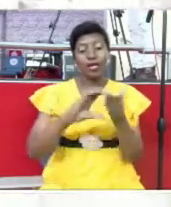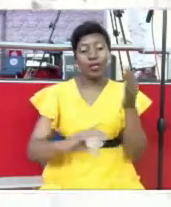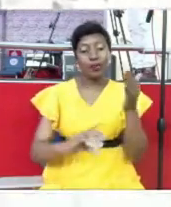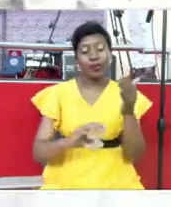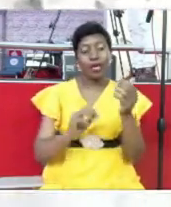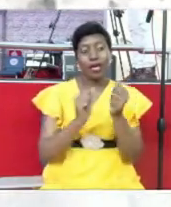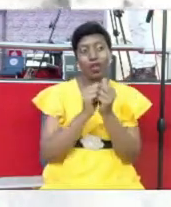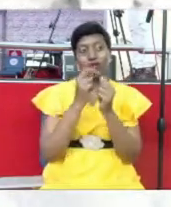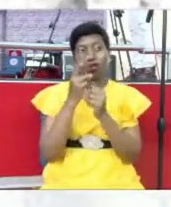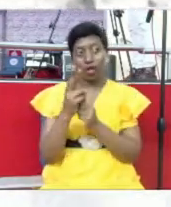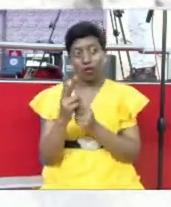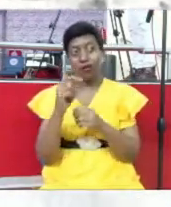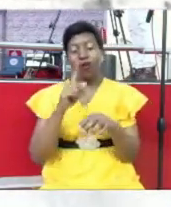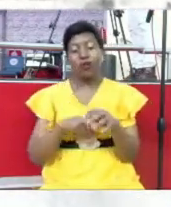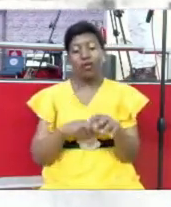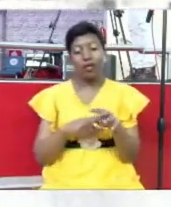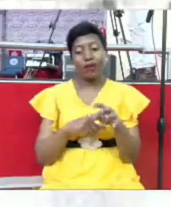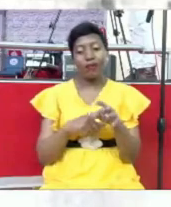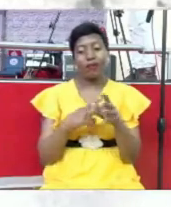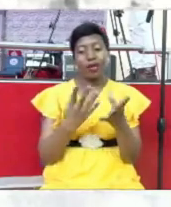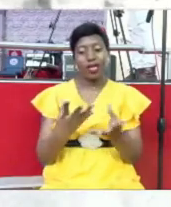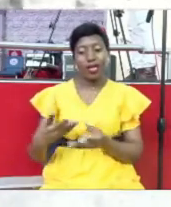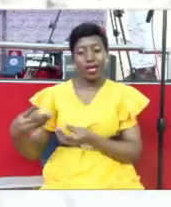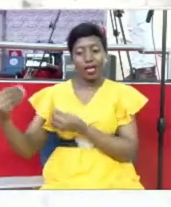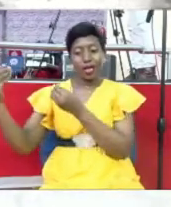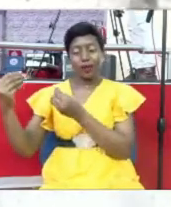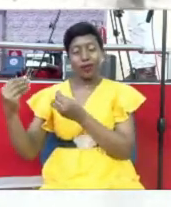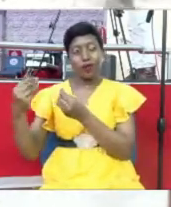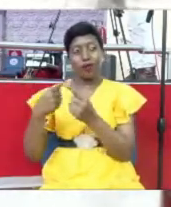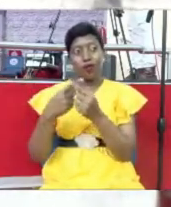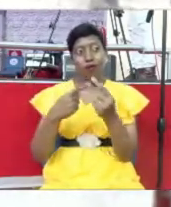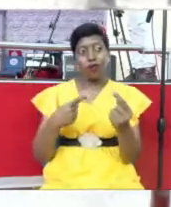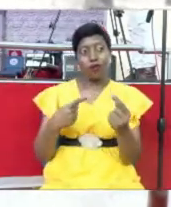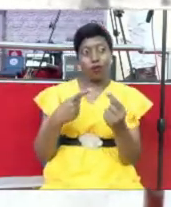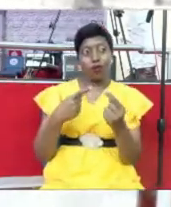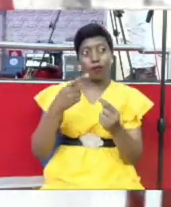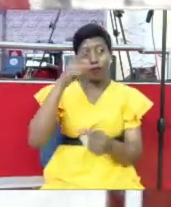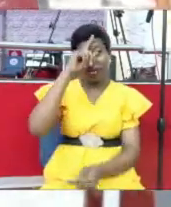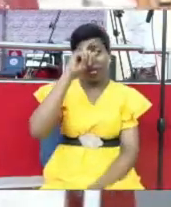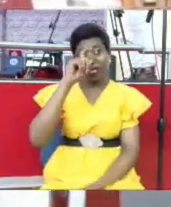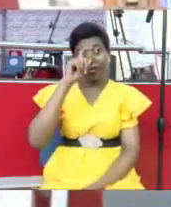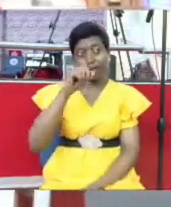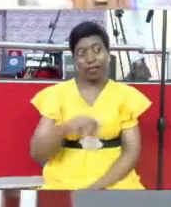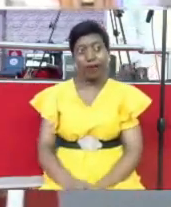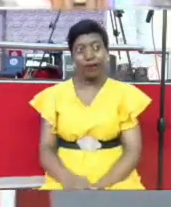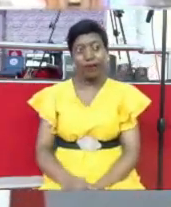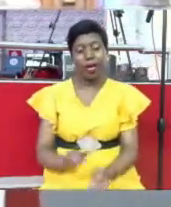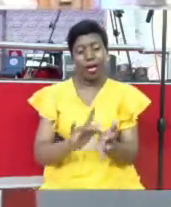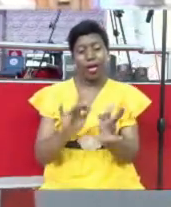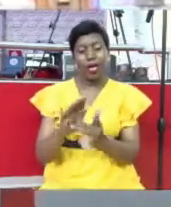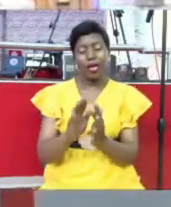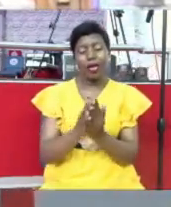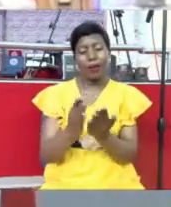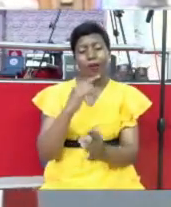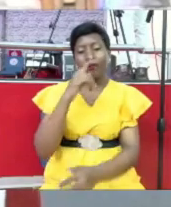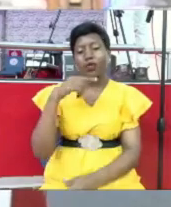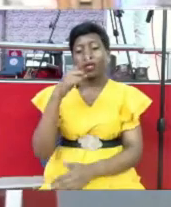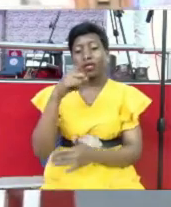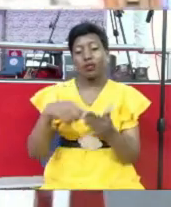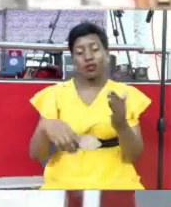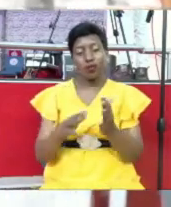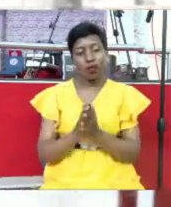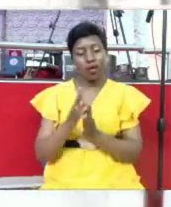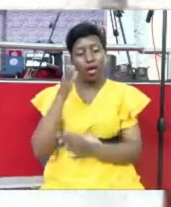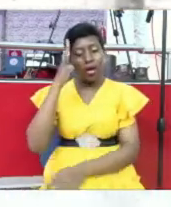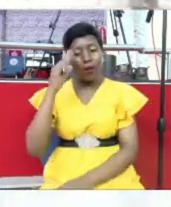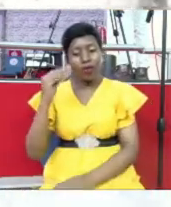when they now leave Egypt. Alafu 12 ambapo wanatoka Misri. The Bible tells us that Moses has been sent to